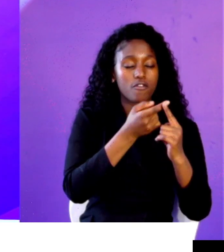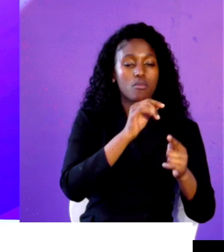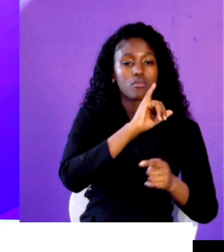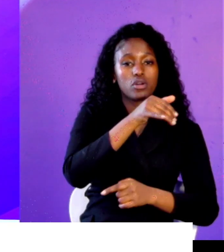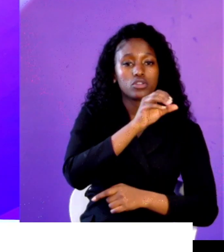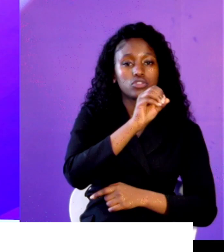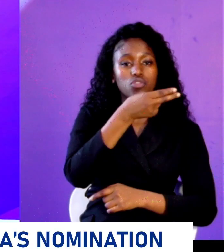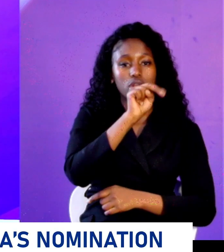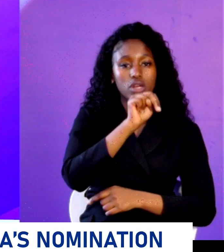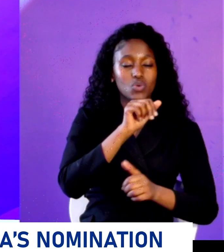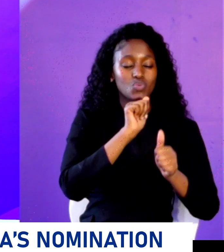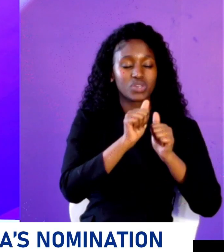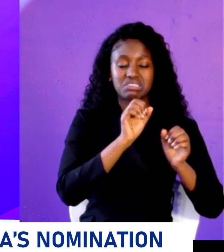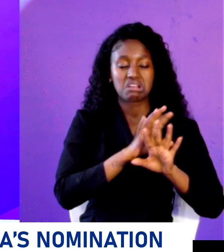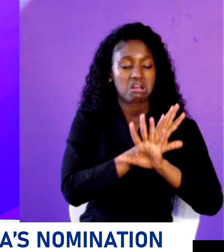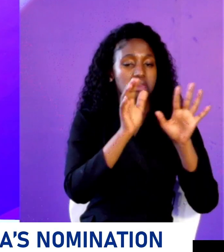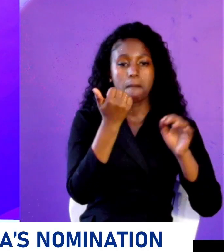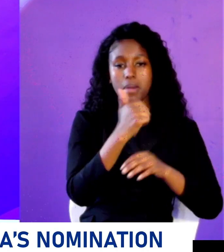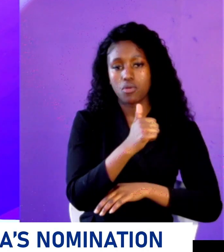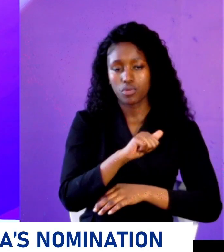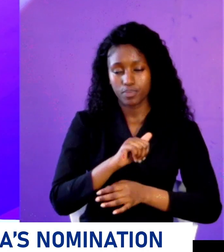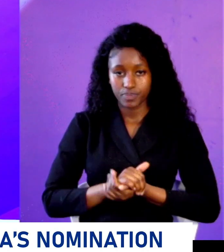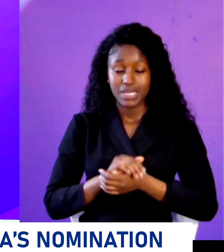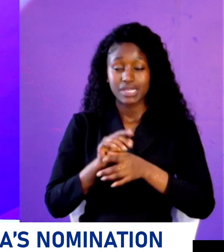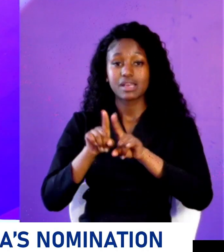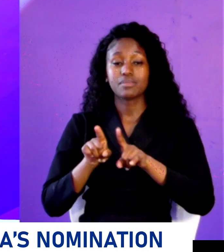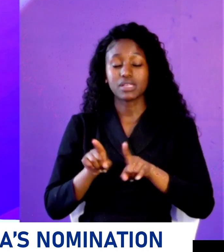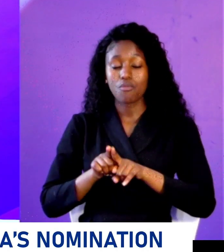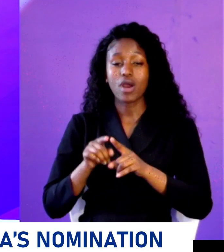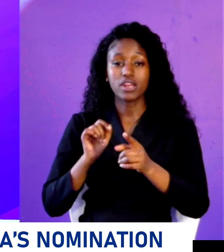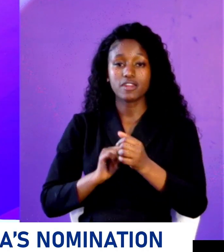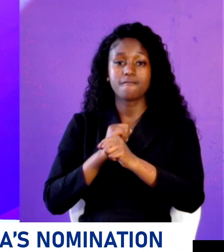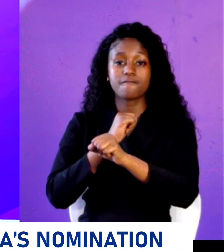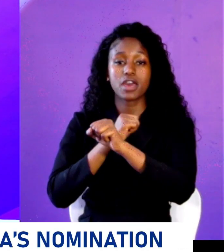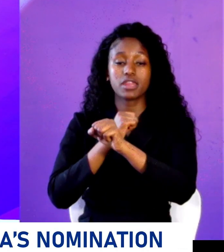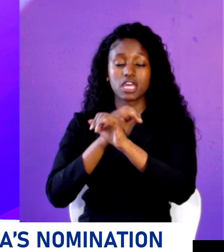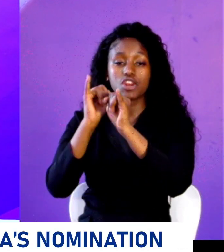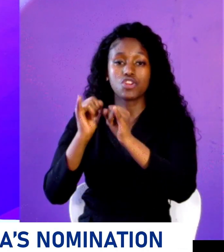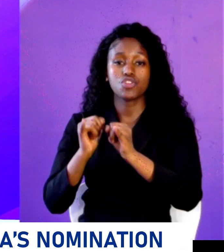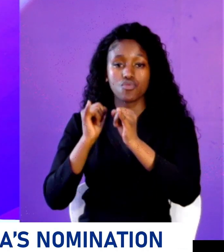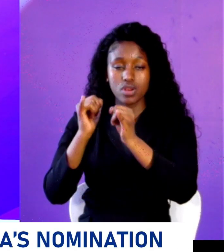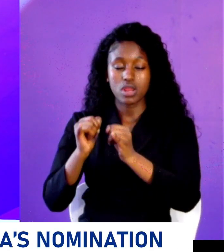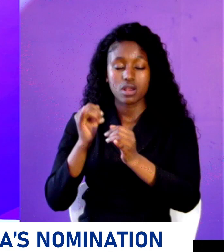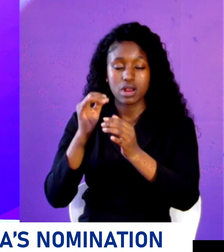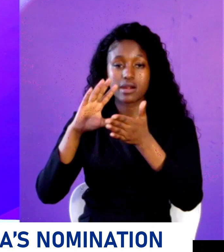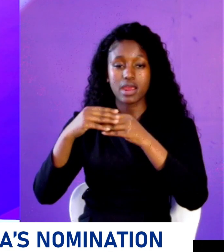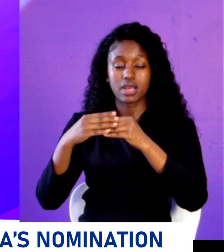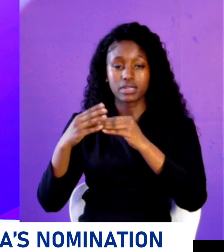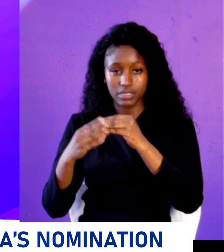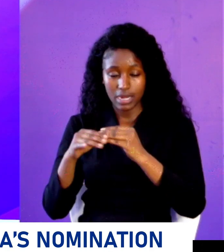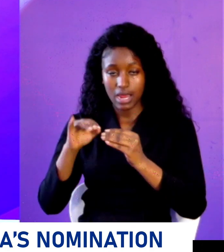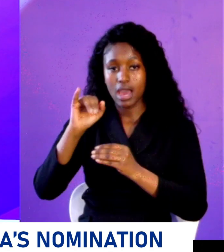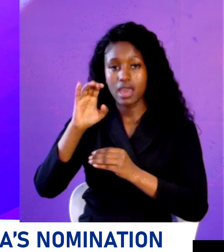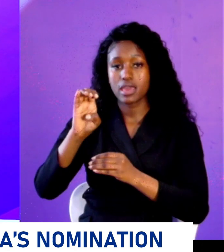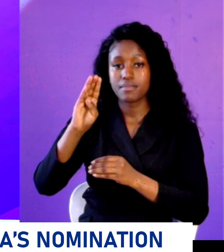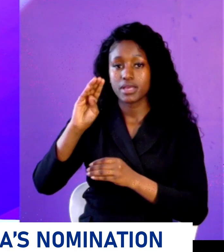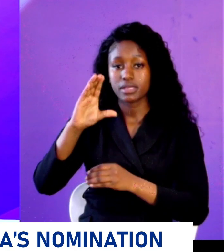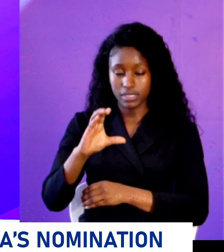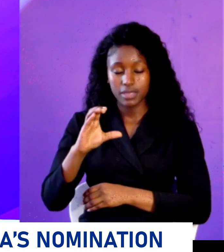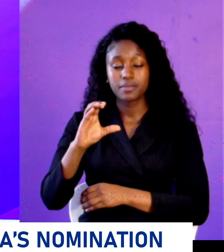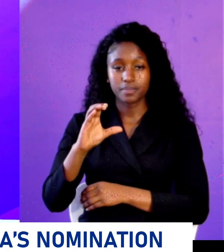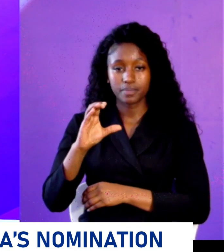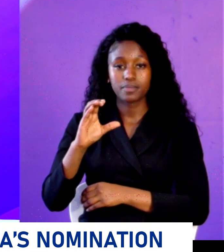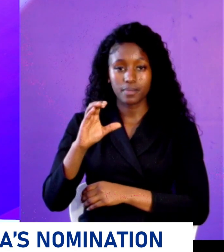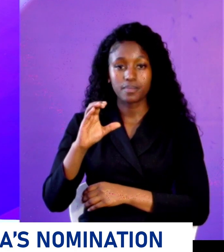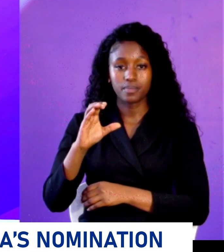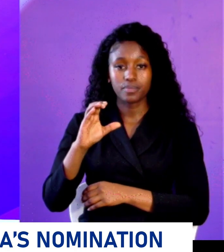it unjustified. They also defended the newly formed Independent Electoral and Boundaries Commission,